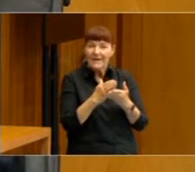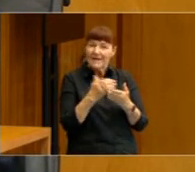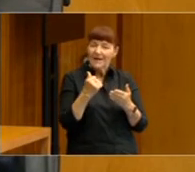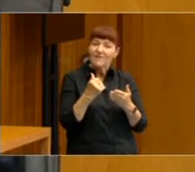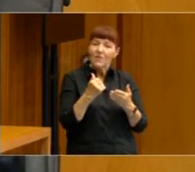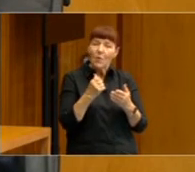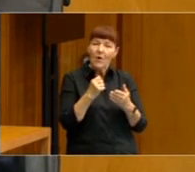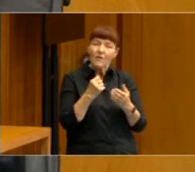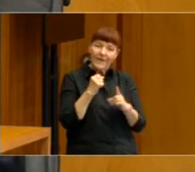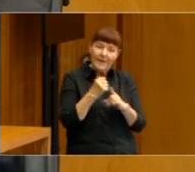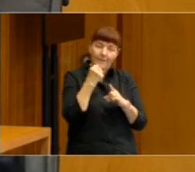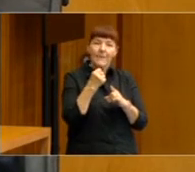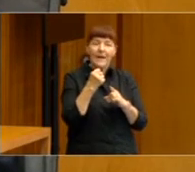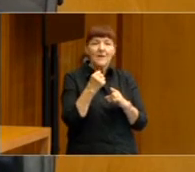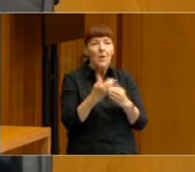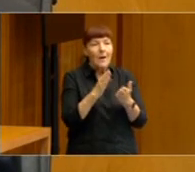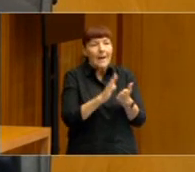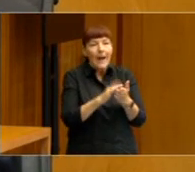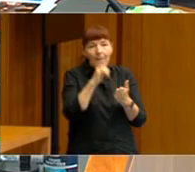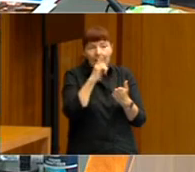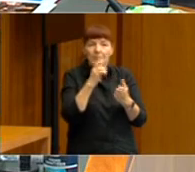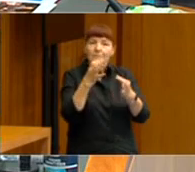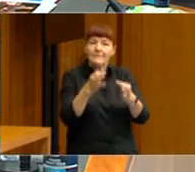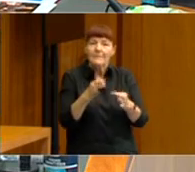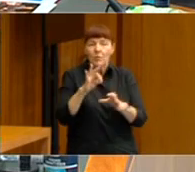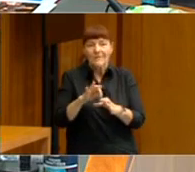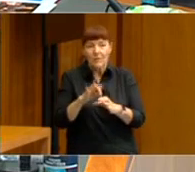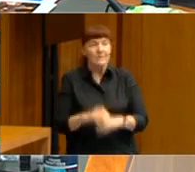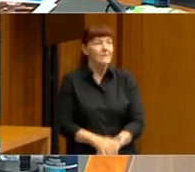that on how people voted.